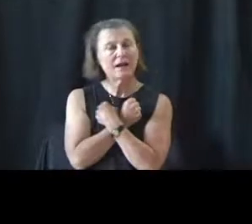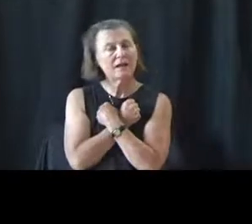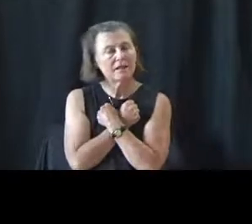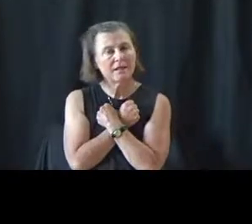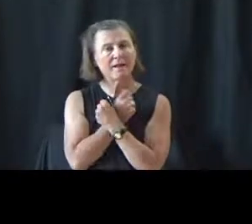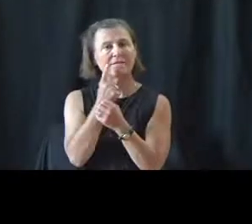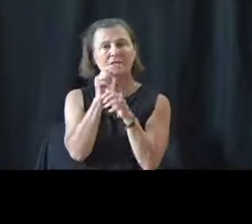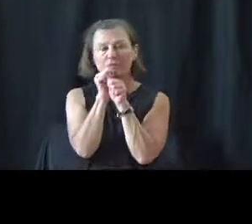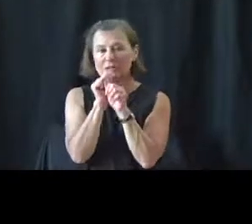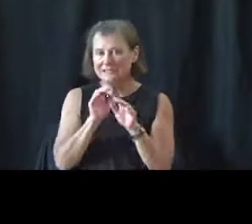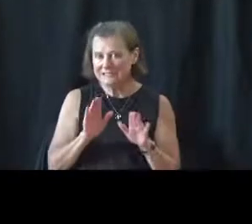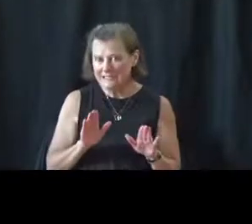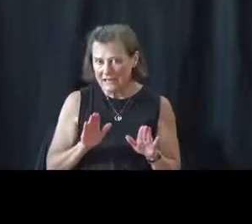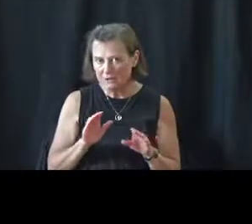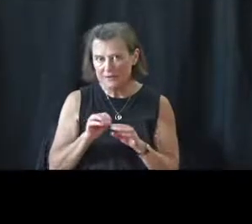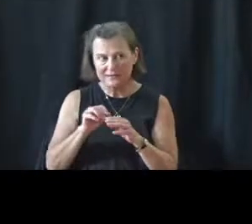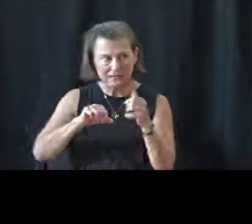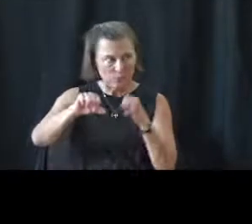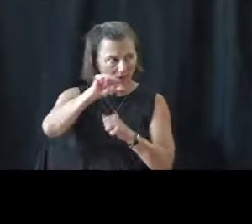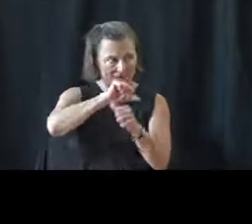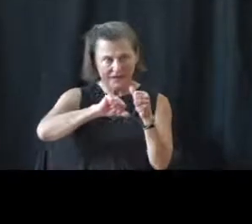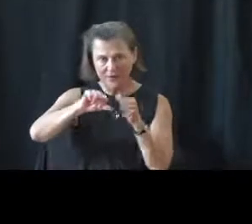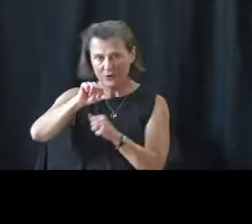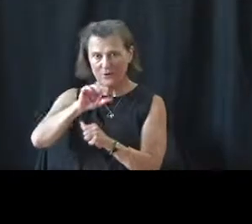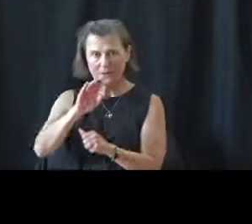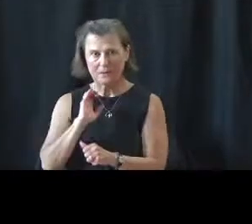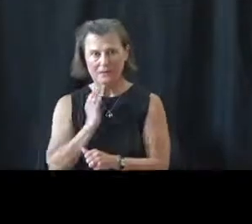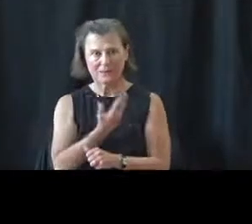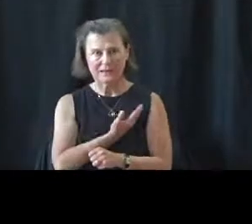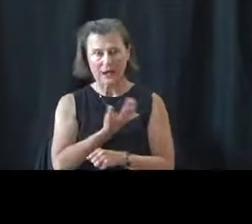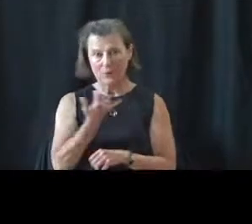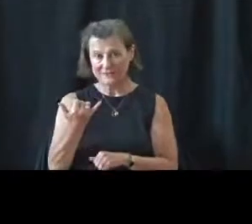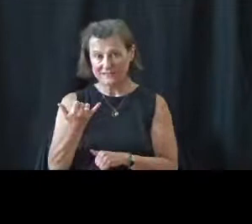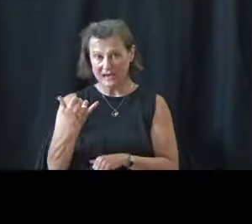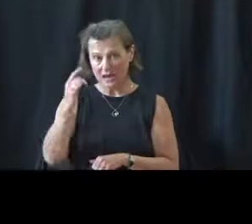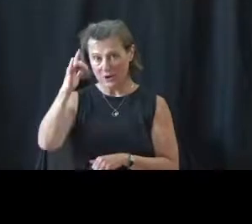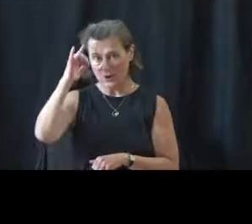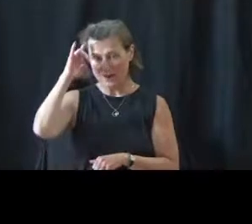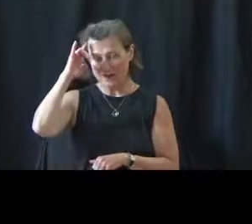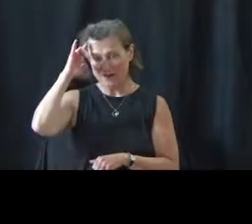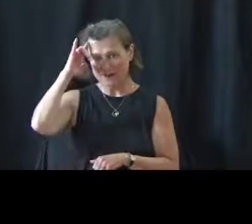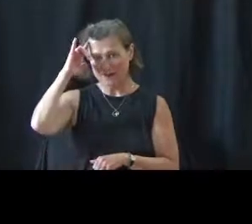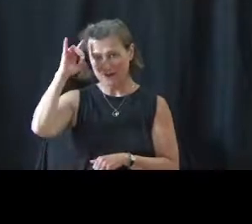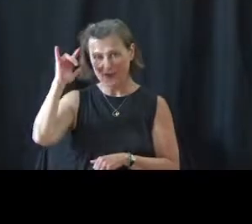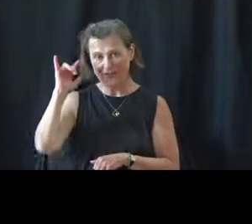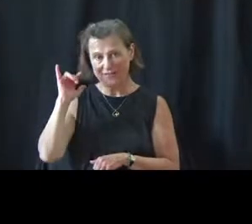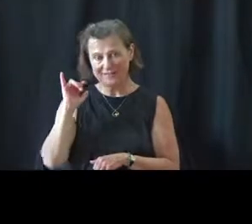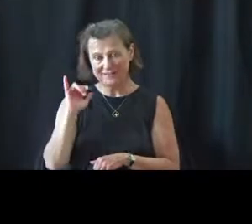and love for the sacred in one another be ours now